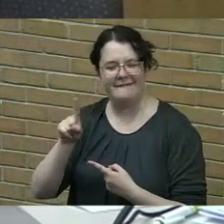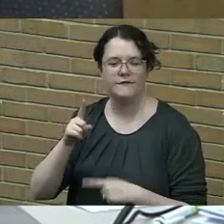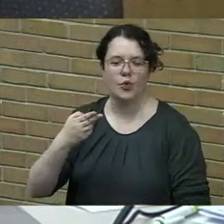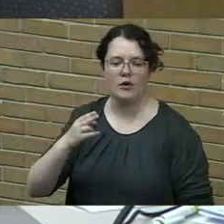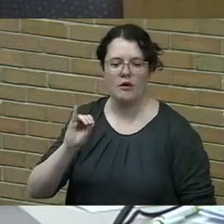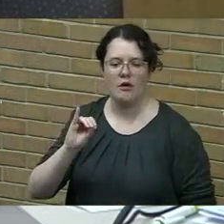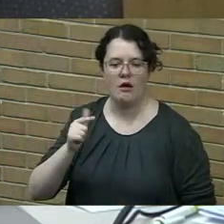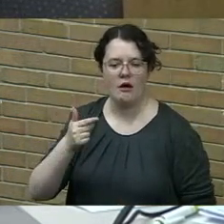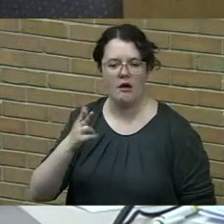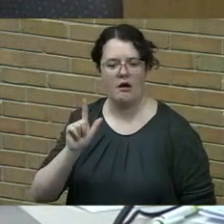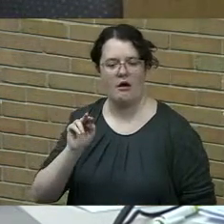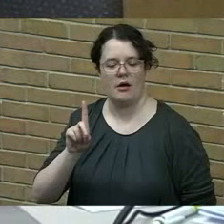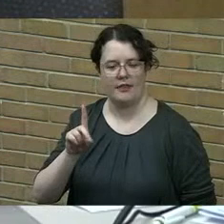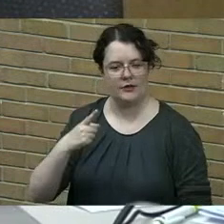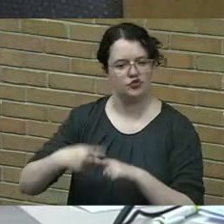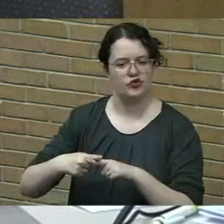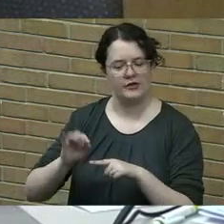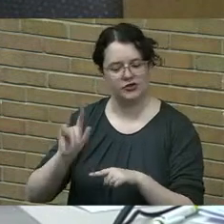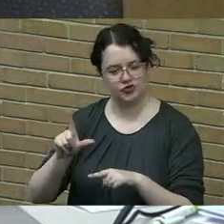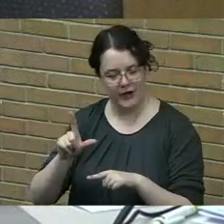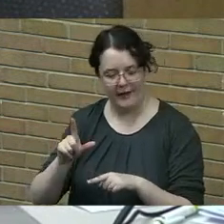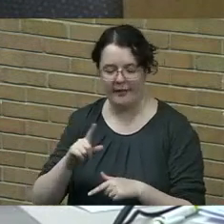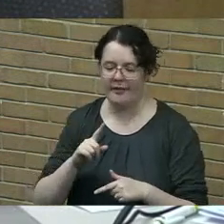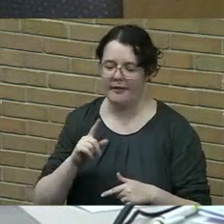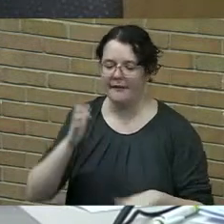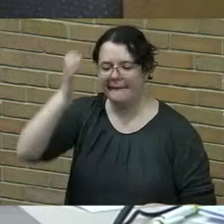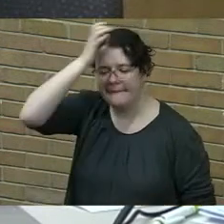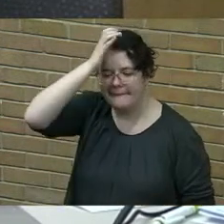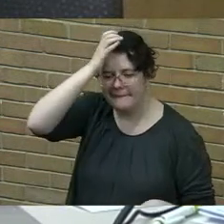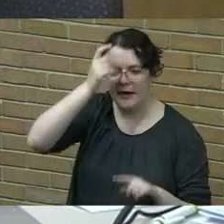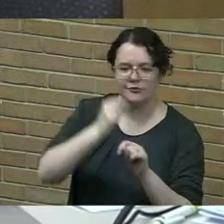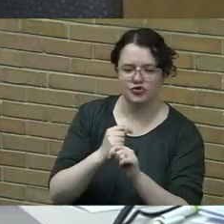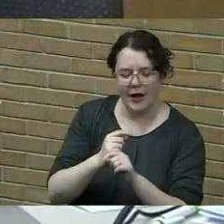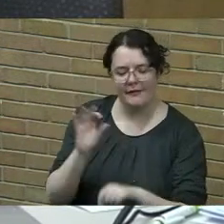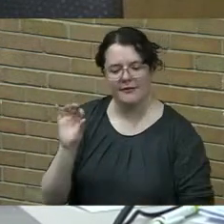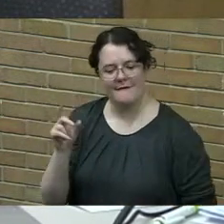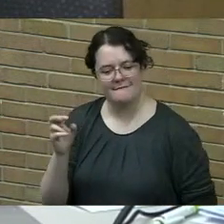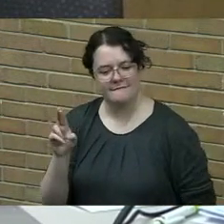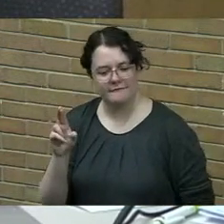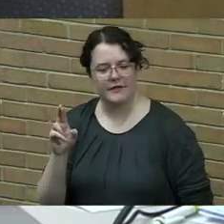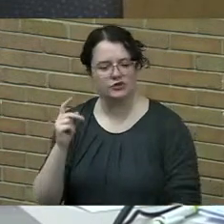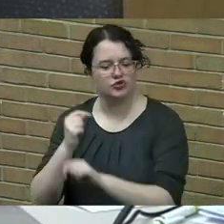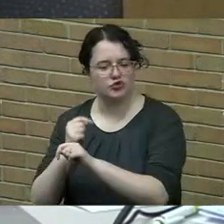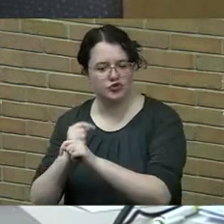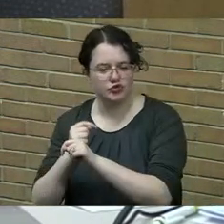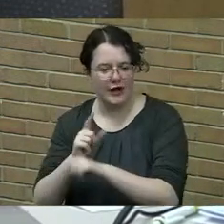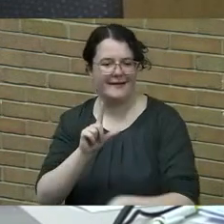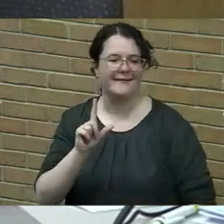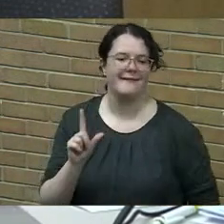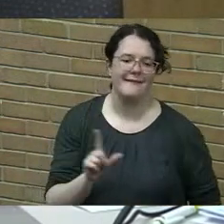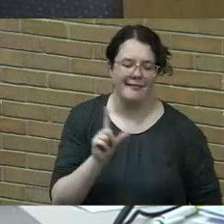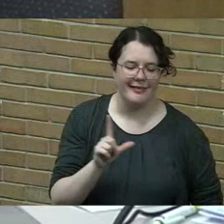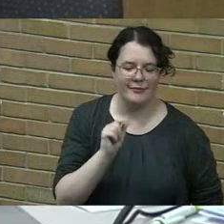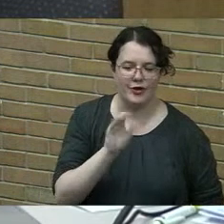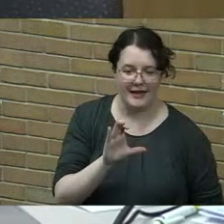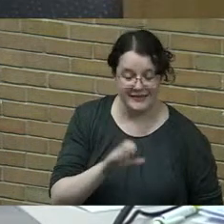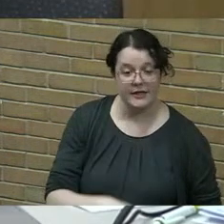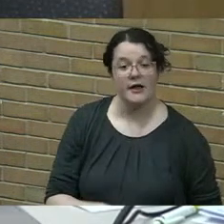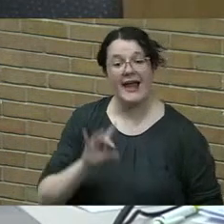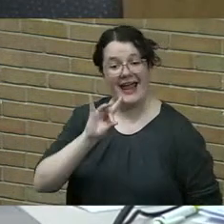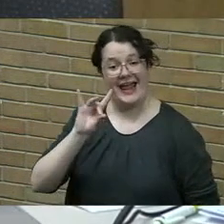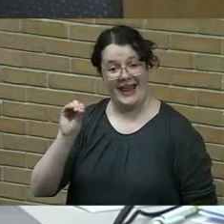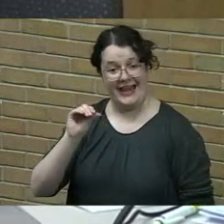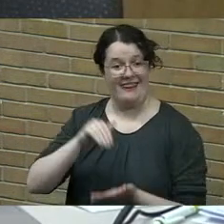Trail, dump truck, flusher truck, and library HVAC unit, and of the amount paid, $80,000 went toward